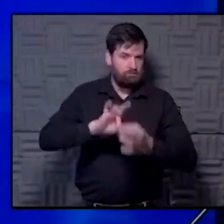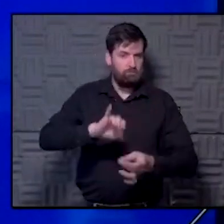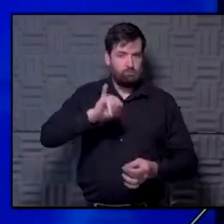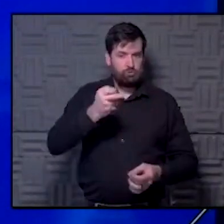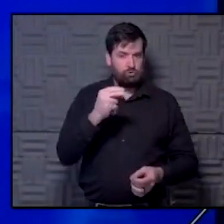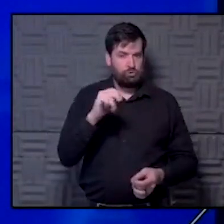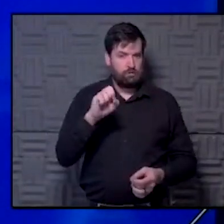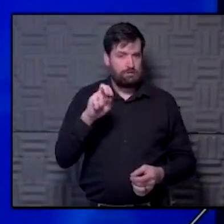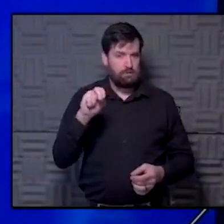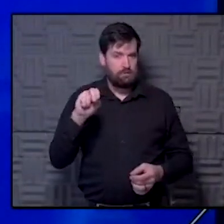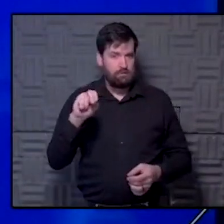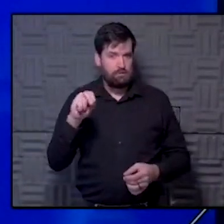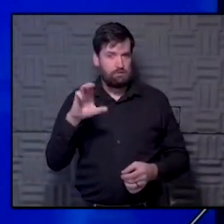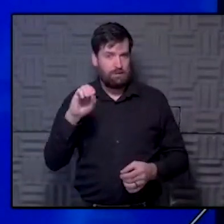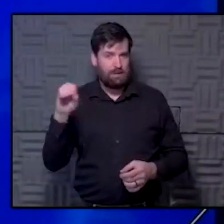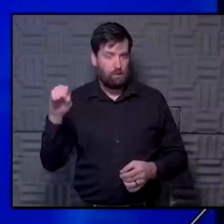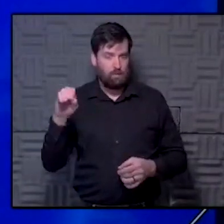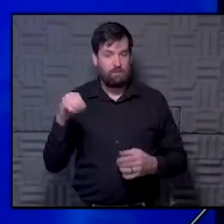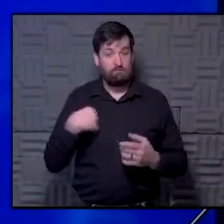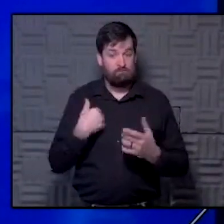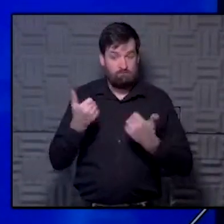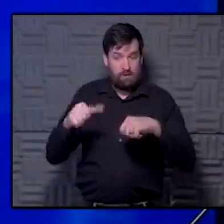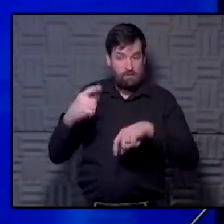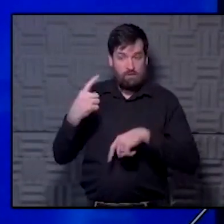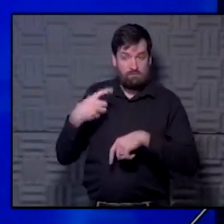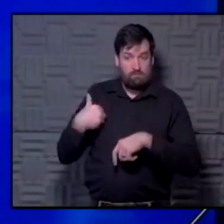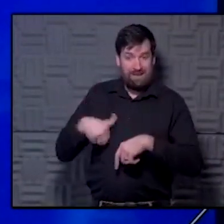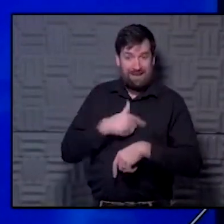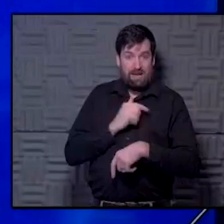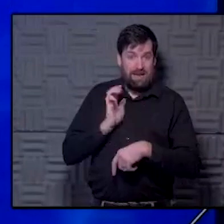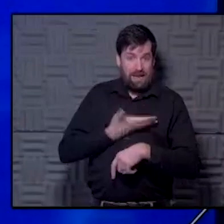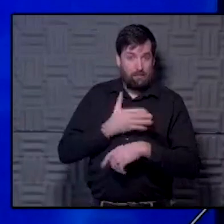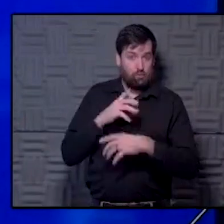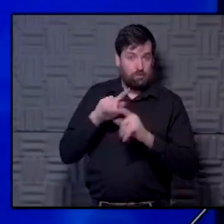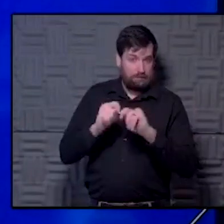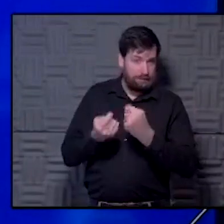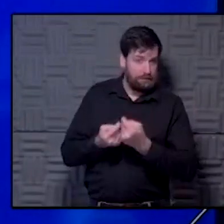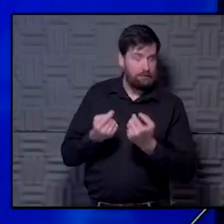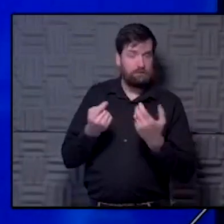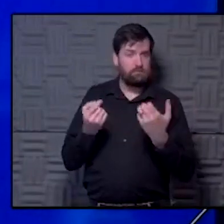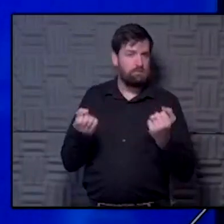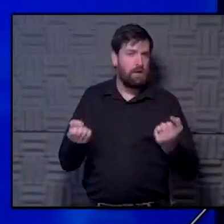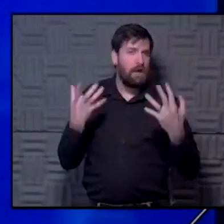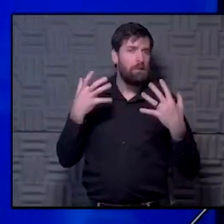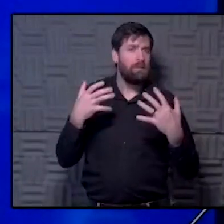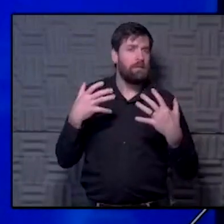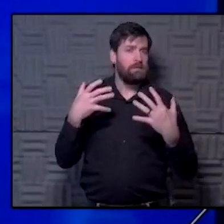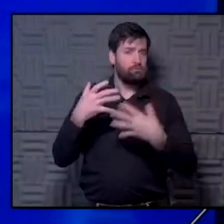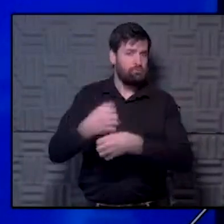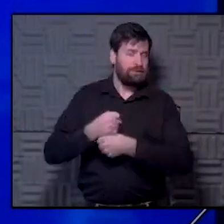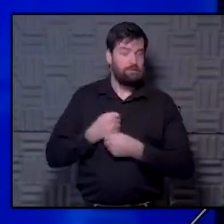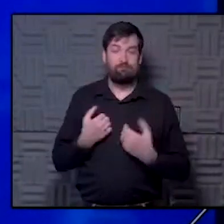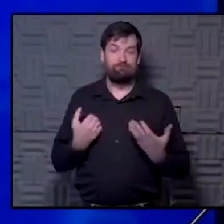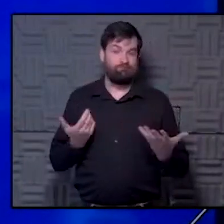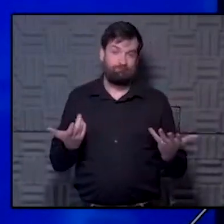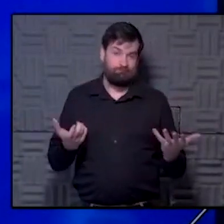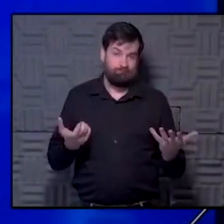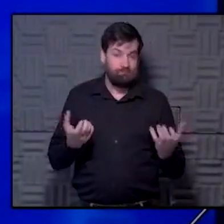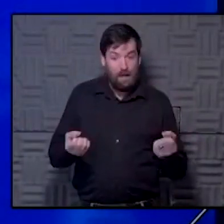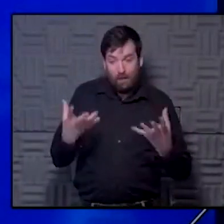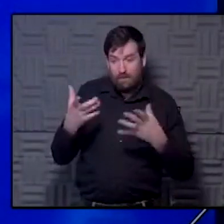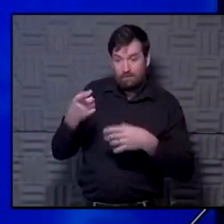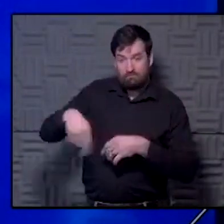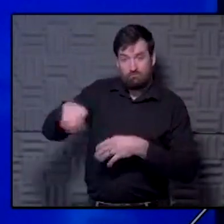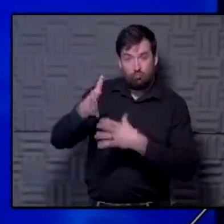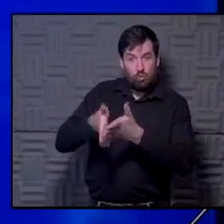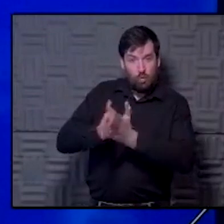say that I or really anyone from our team are involved in understanding exactly how many Johnson County is receiving or asking for